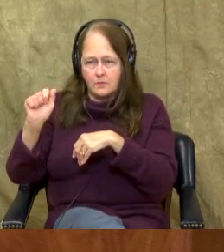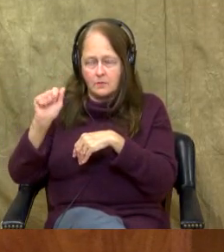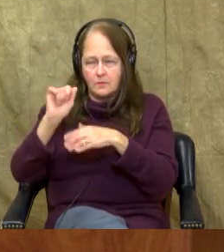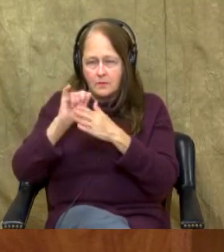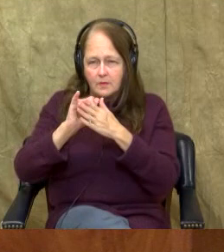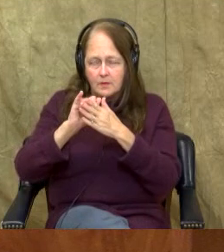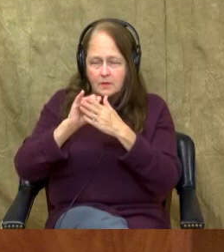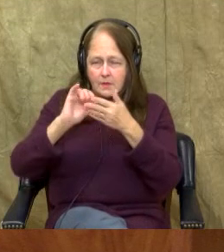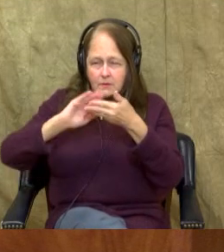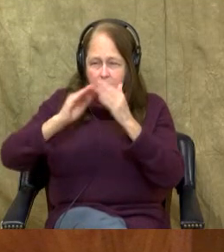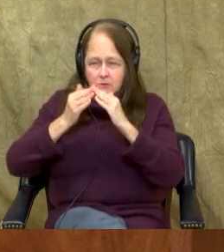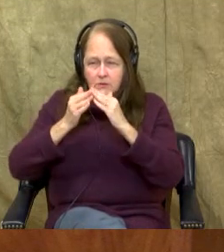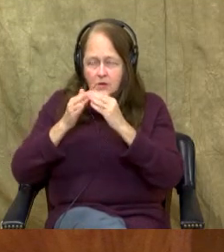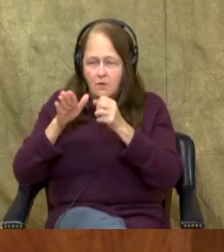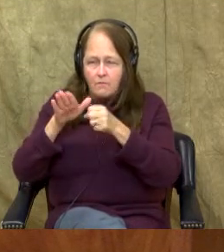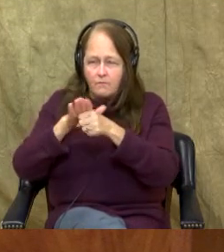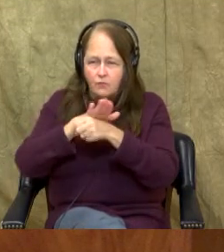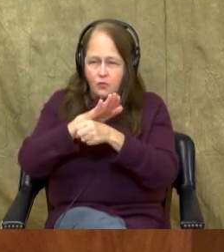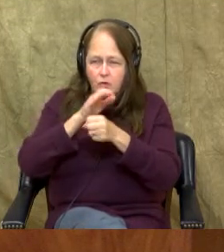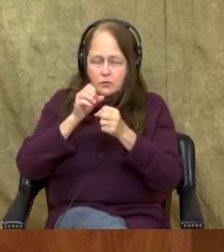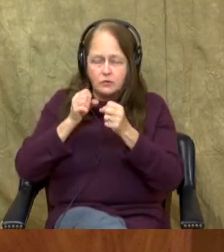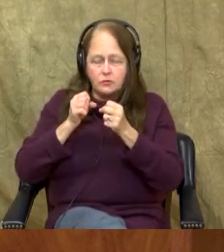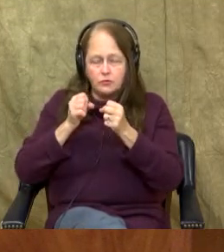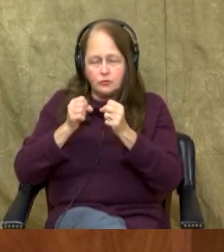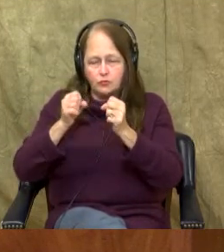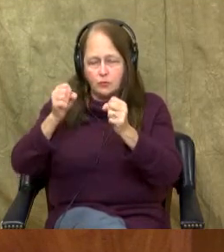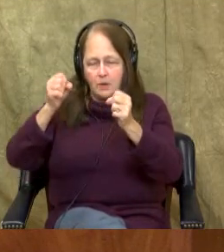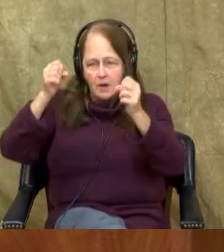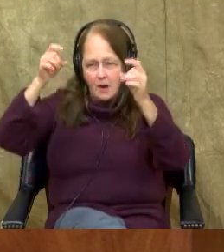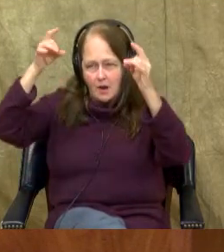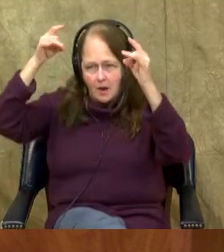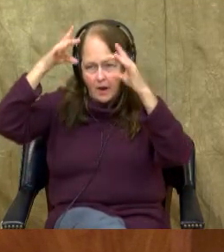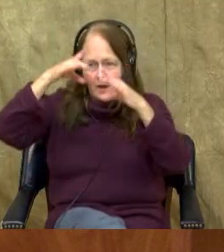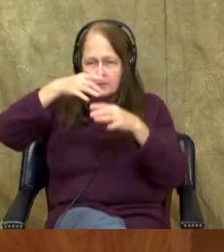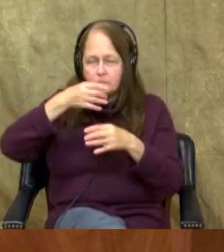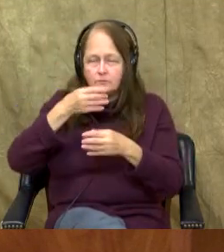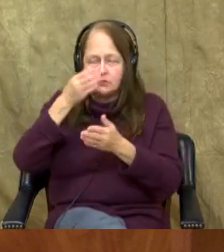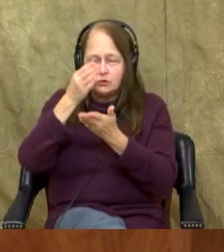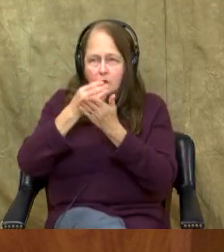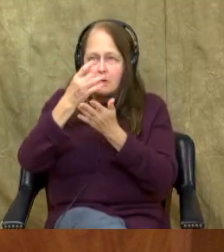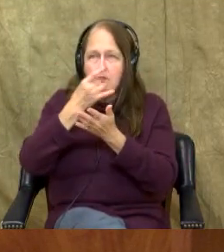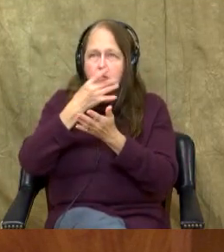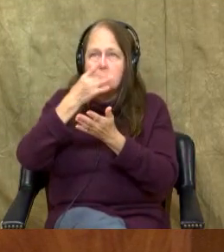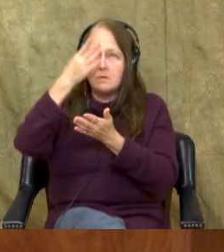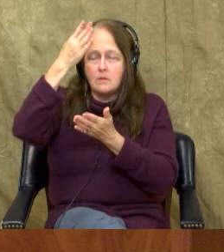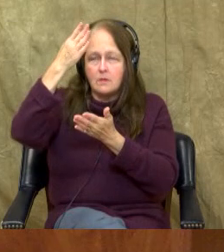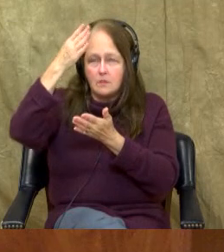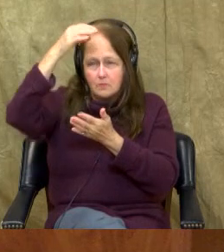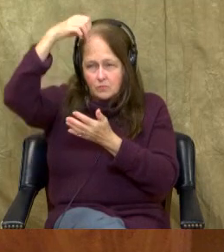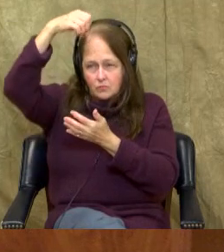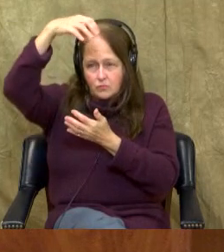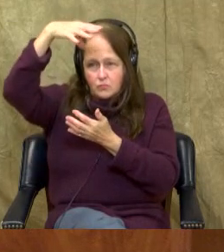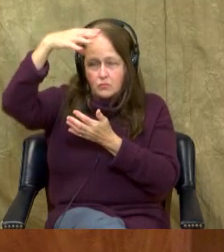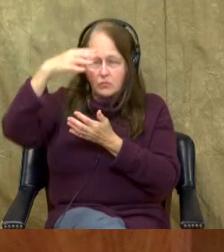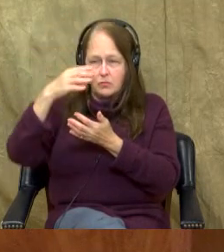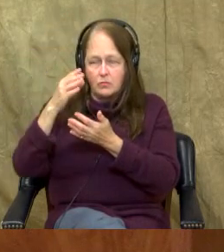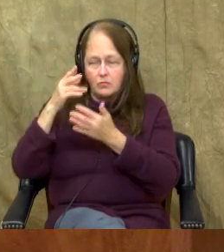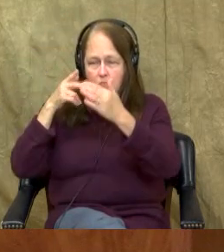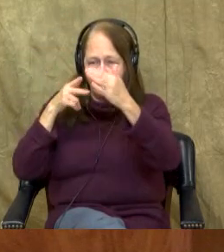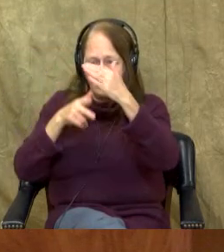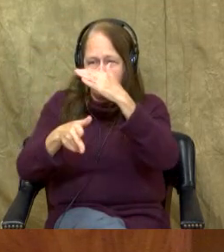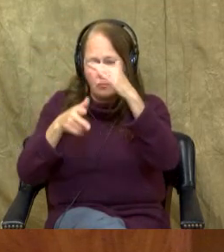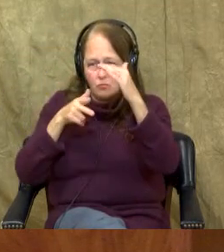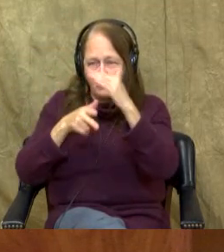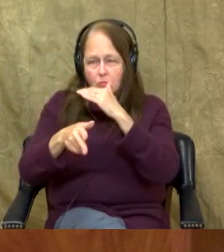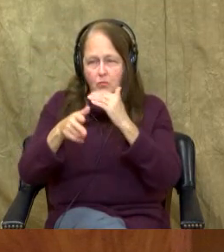The city is full of street lights, stoplights, floodlights, making it hard to see the